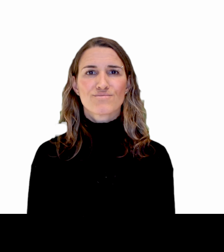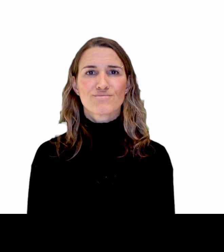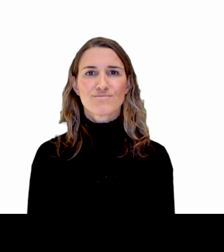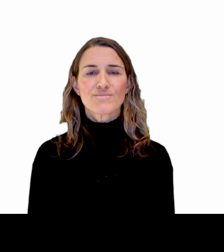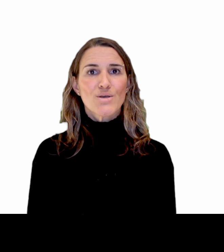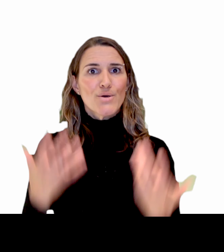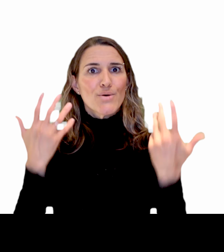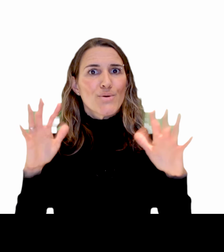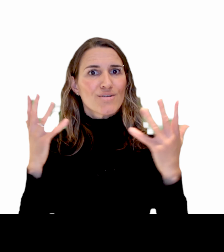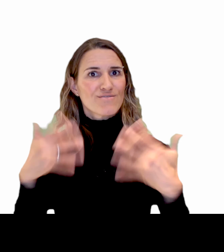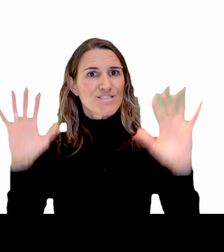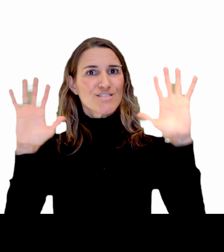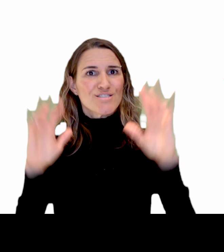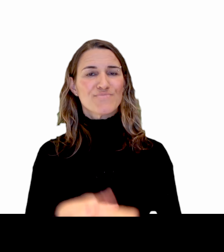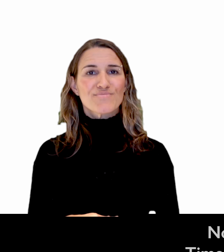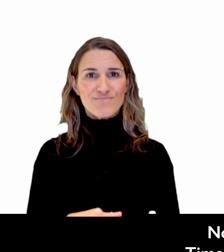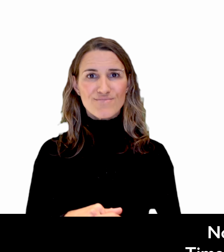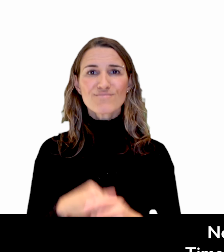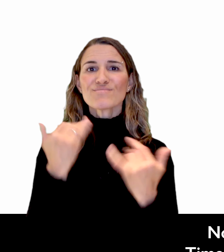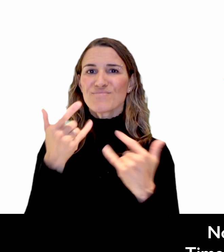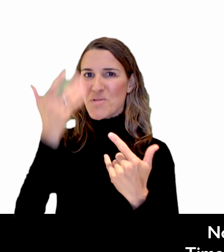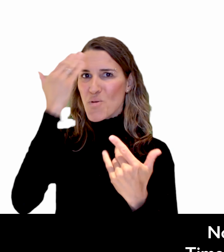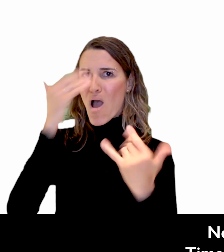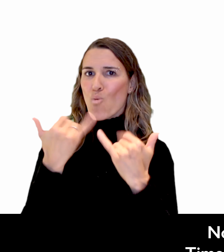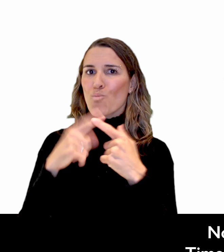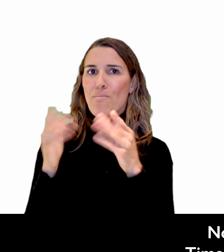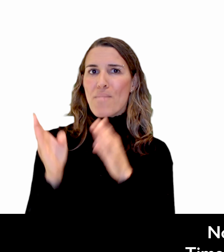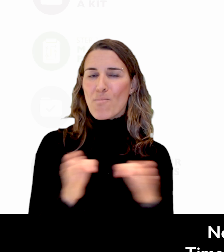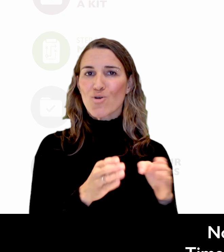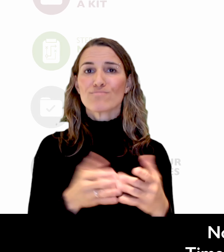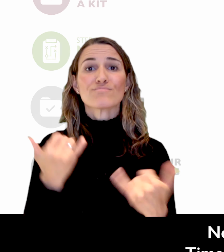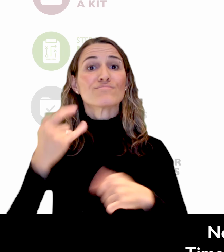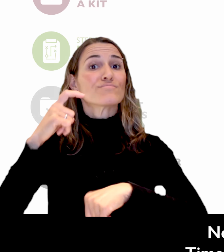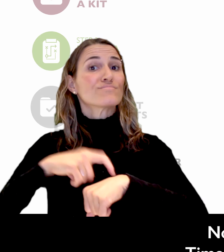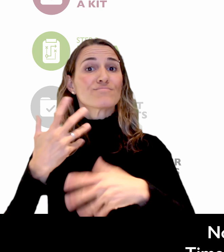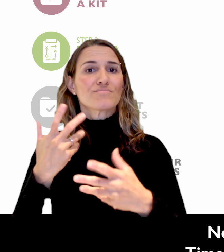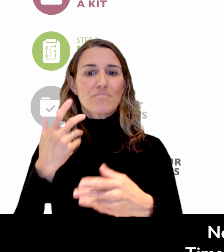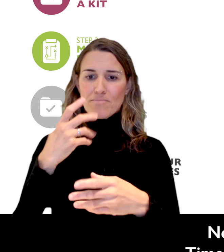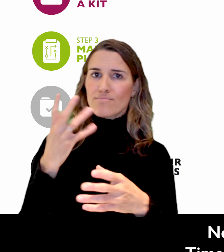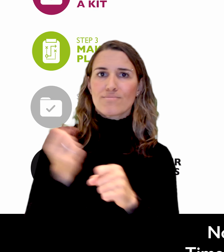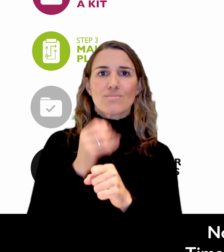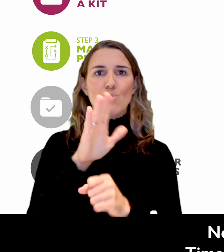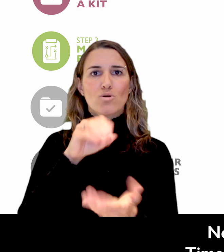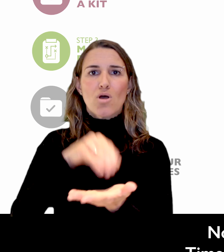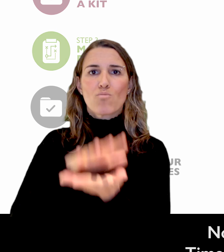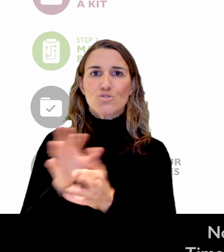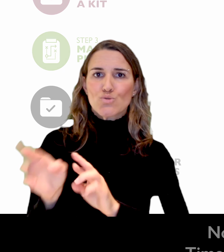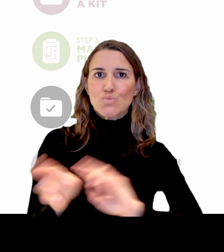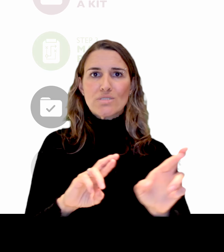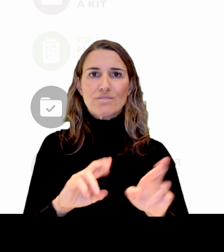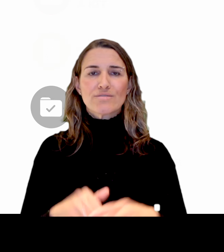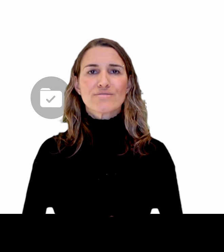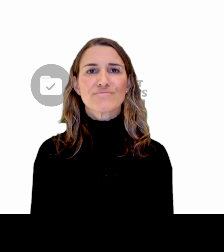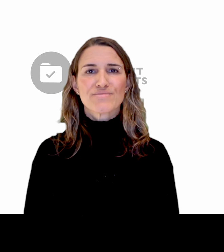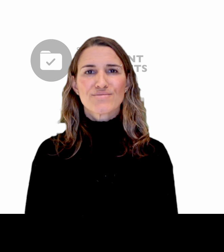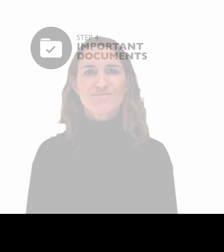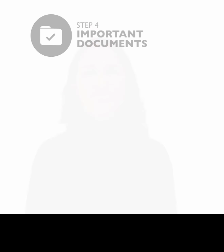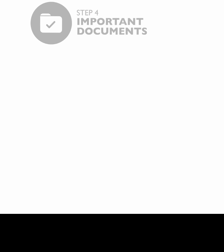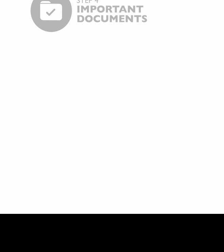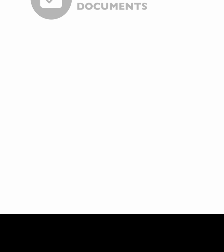numbers and addresses for the following: family, friends, caregivers and doctors,